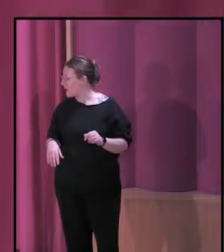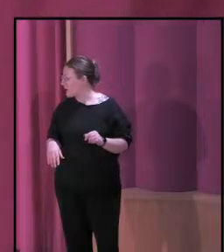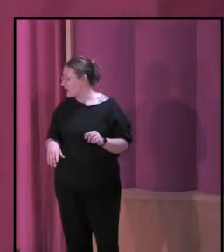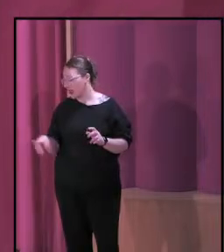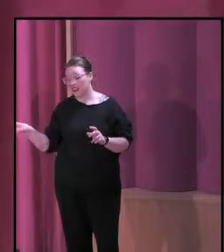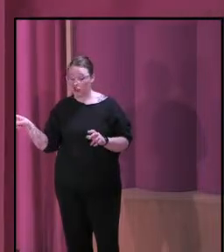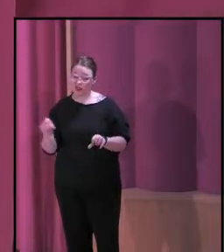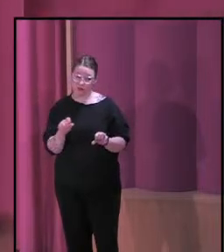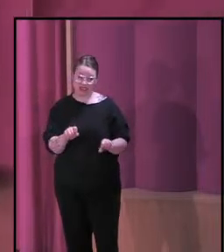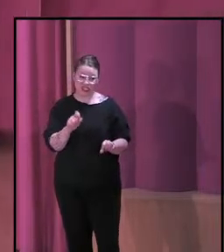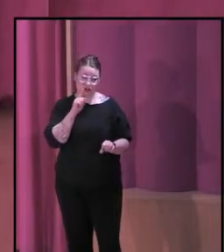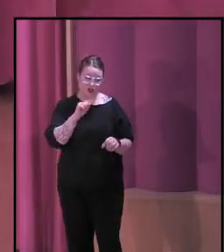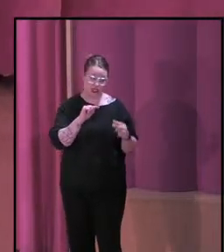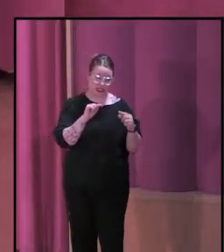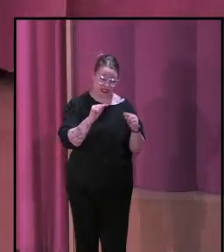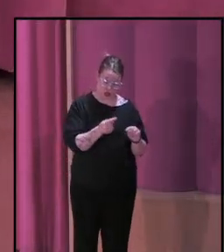disfigurement.